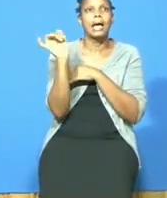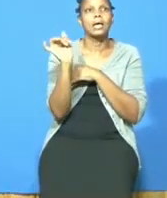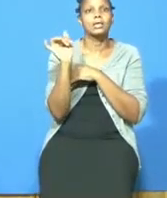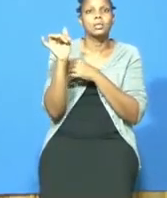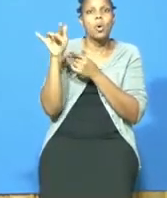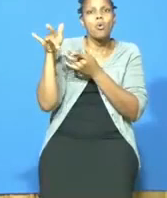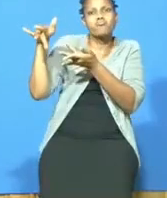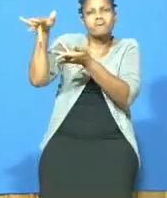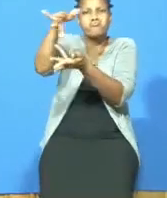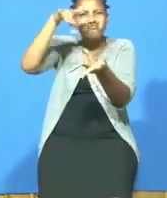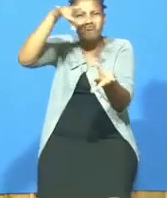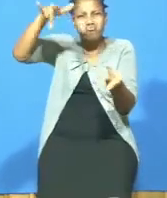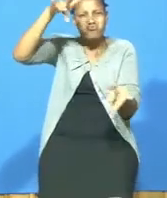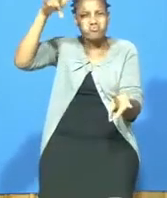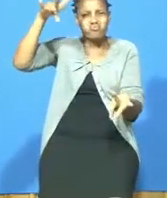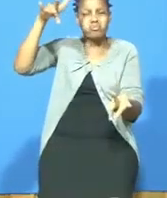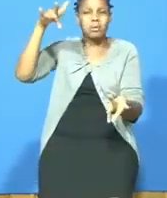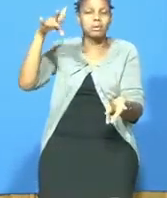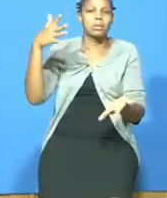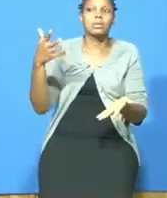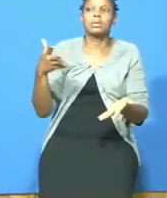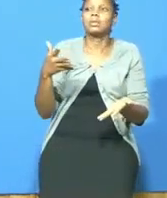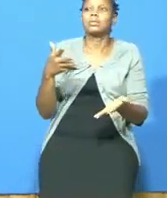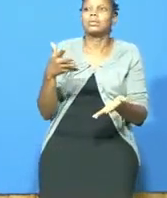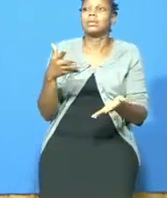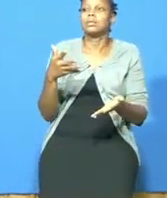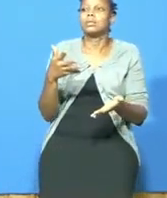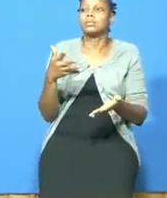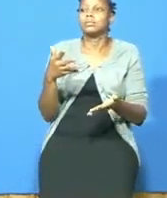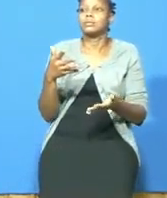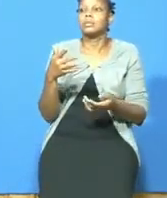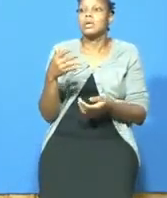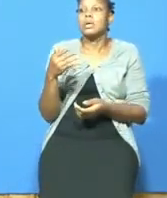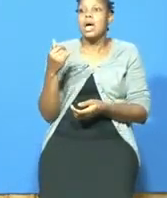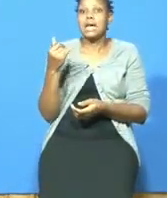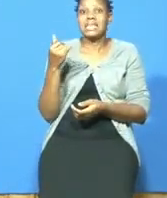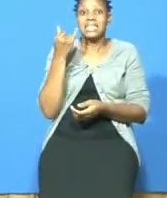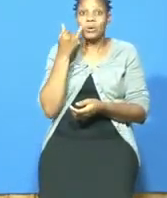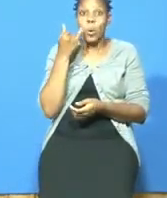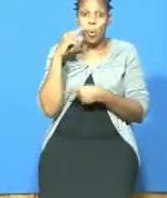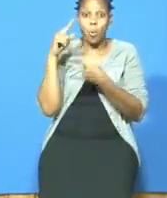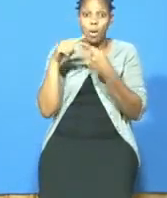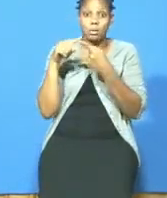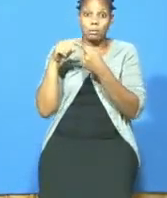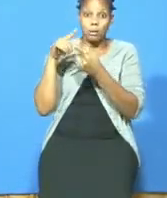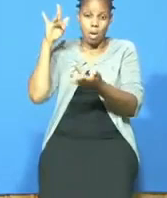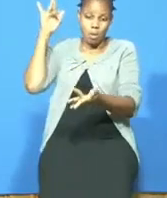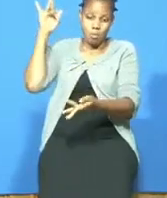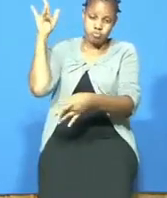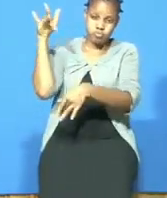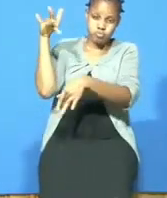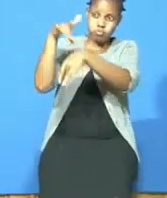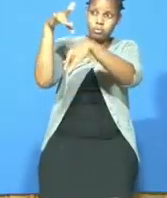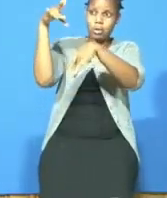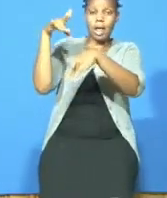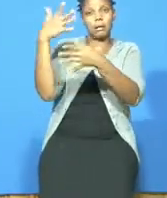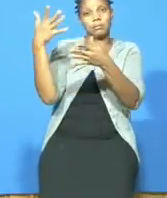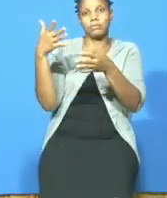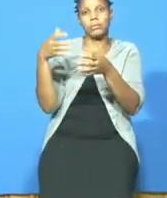are experienced. And when once it touches the month of June,